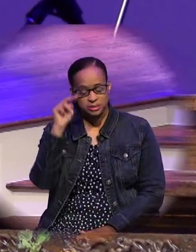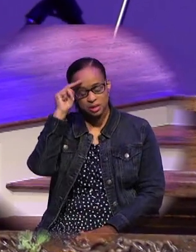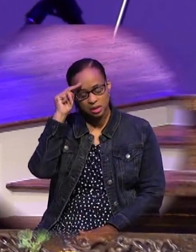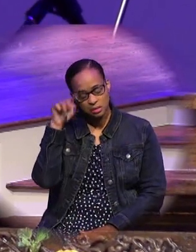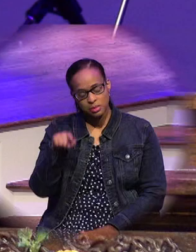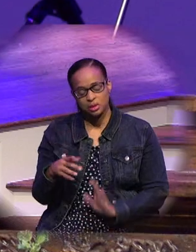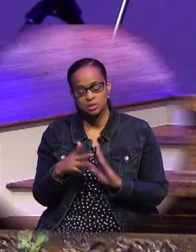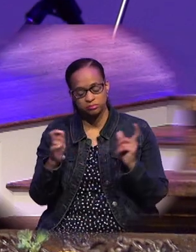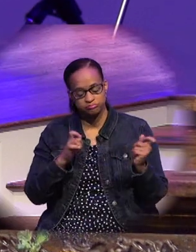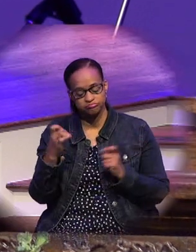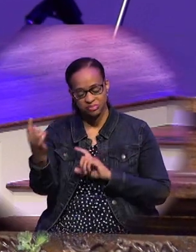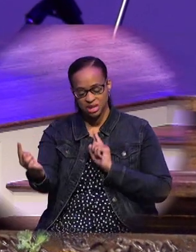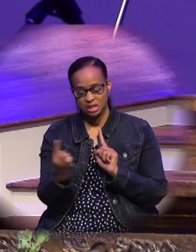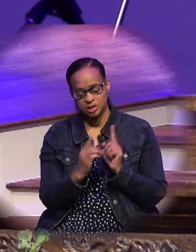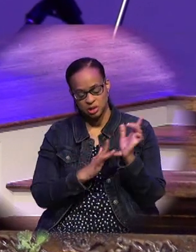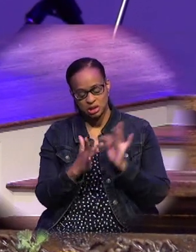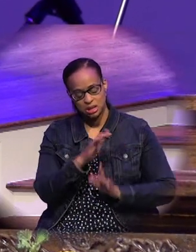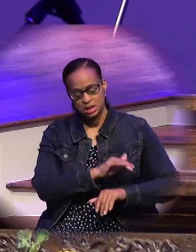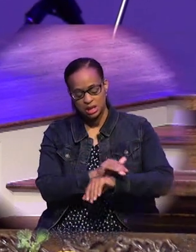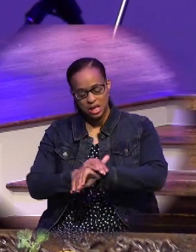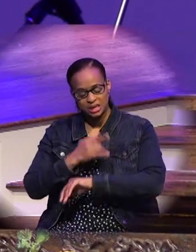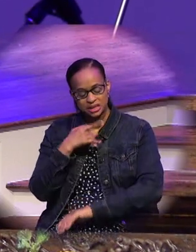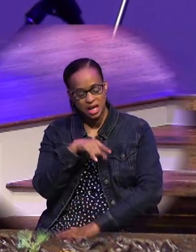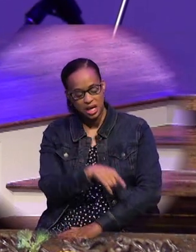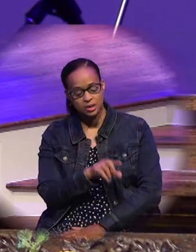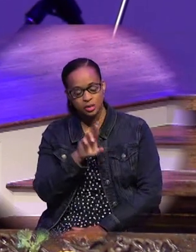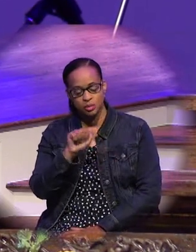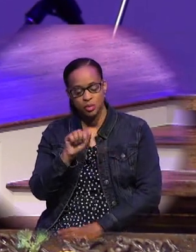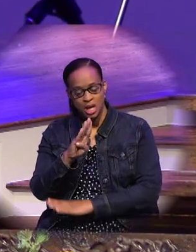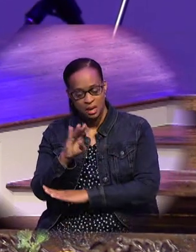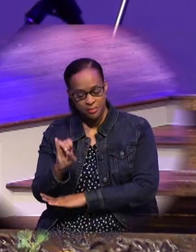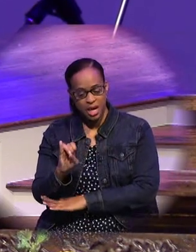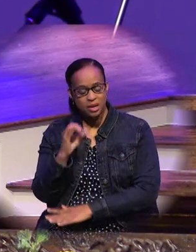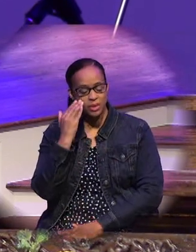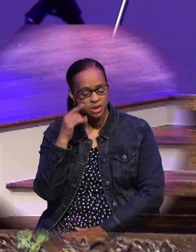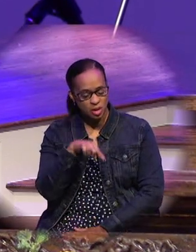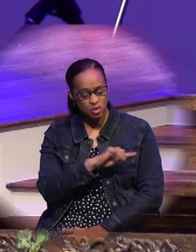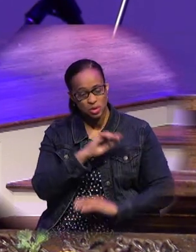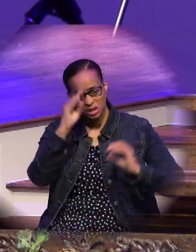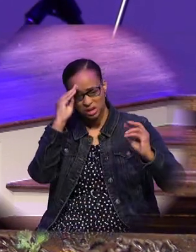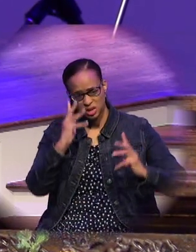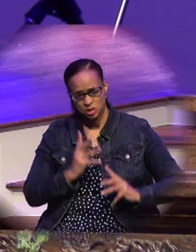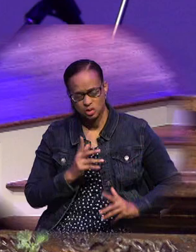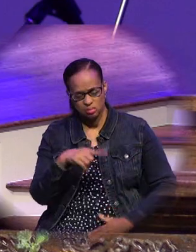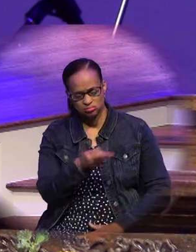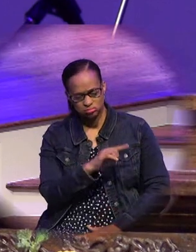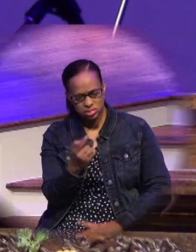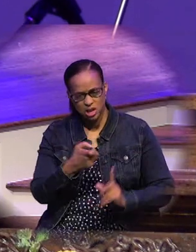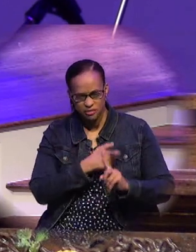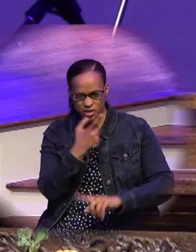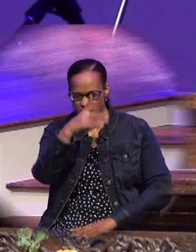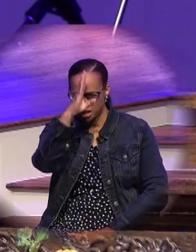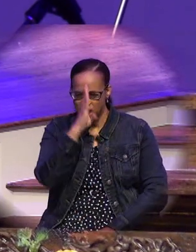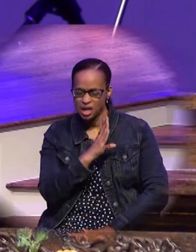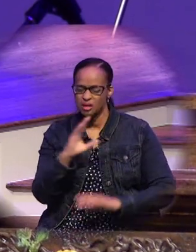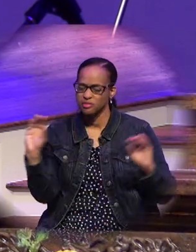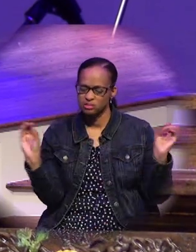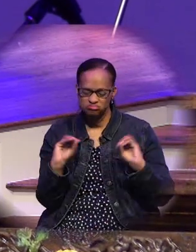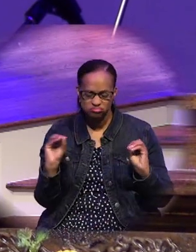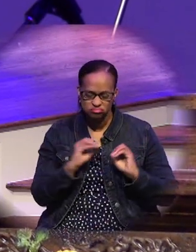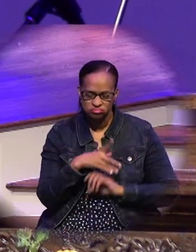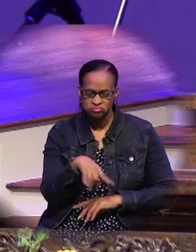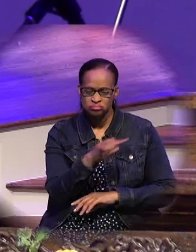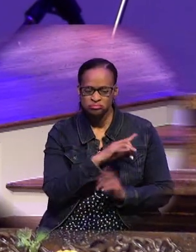council. He came to Jesus at night and said, 'Rabbi, we know that you are a teacher who has come from God, for no one could perform